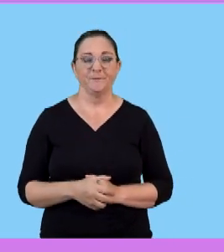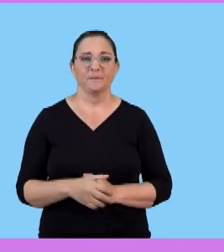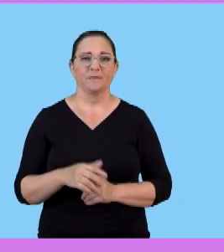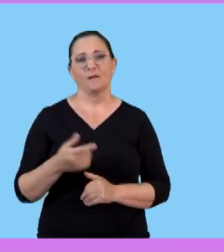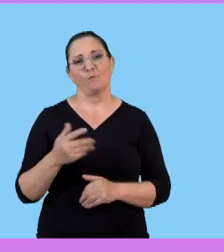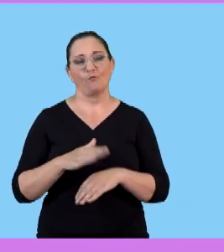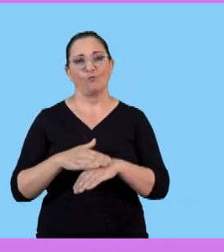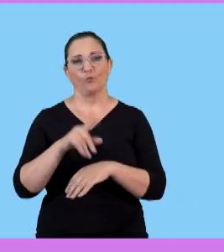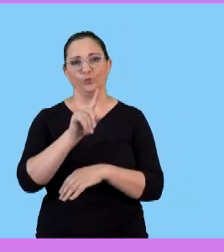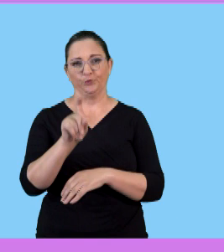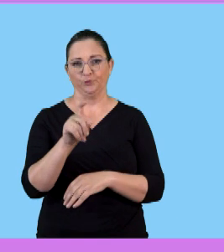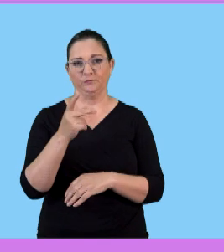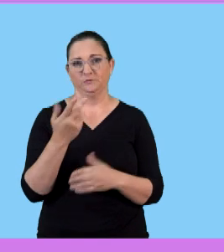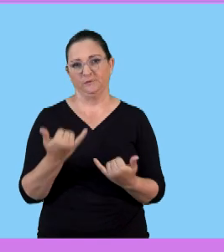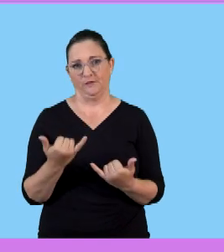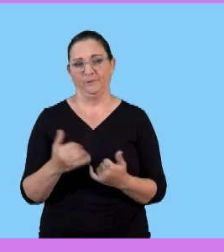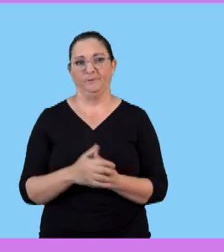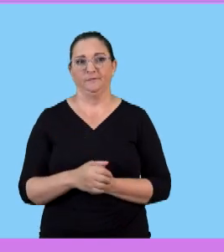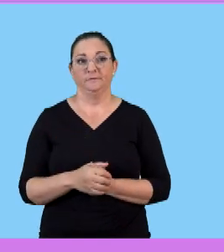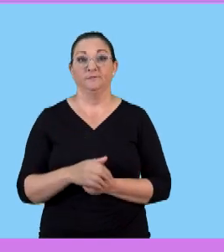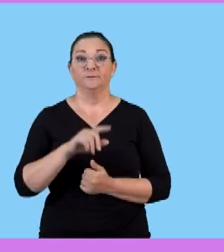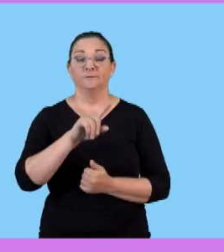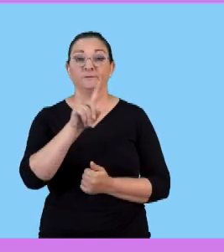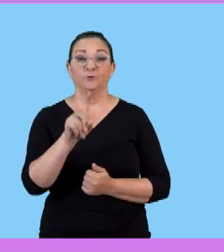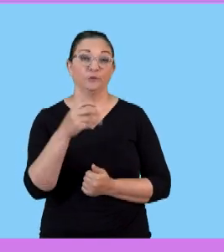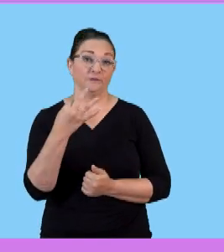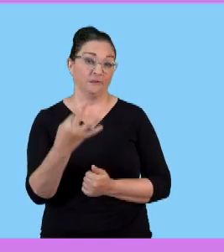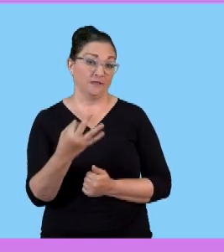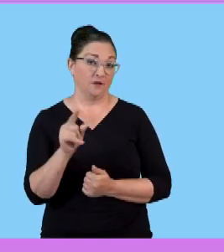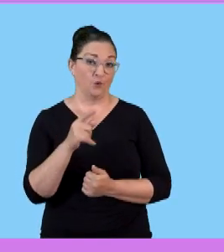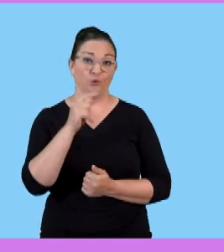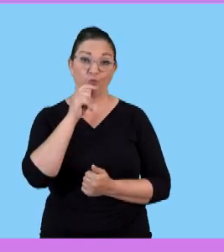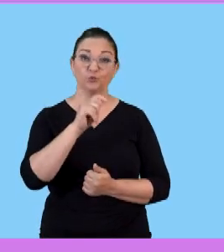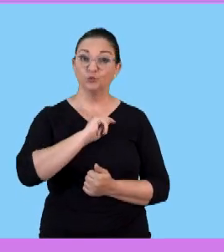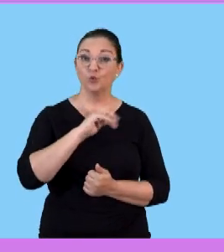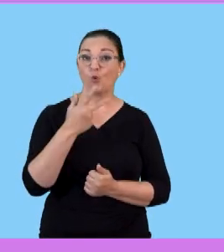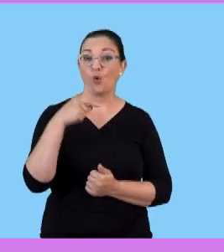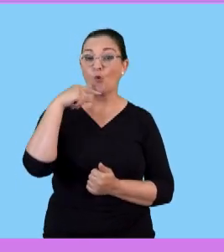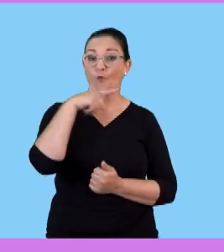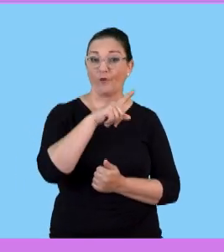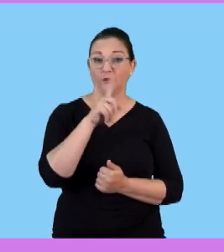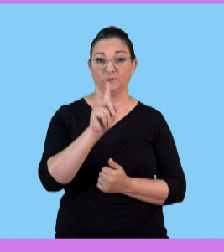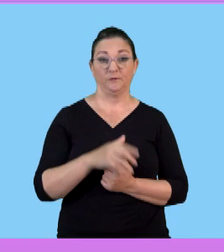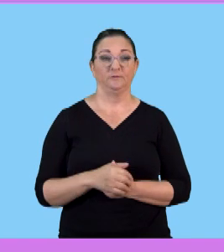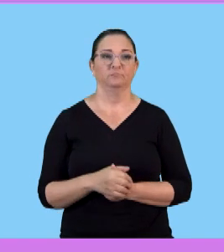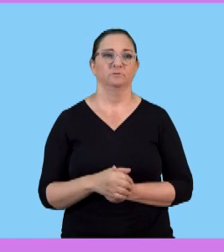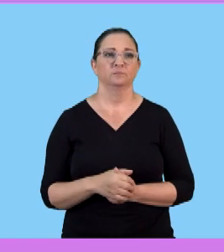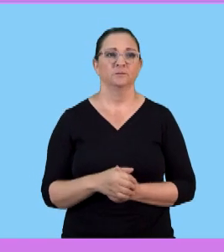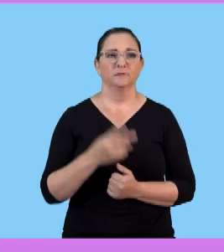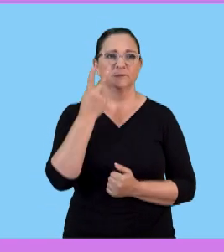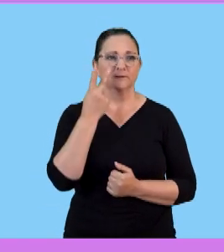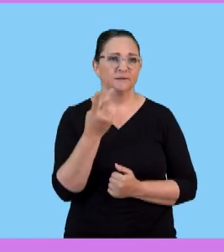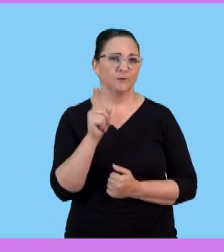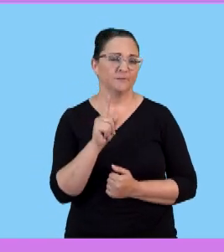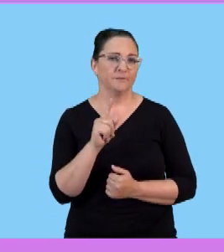question. So moving forward now, question number 3, it says true or false. Now let's see what the statement